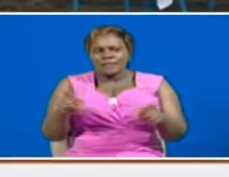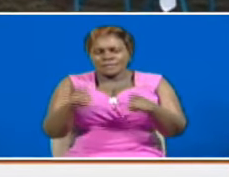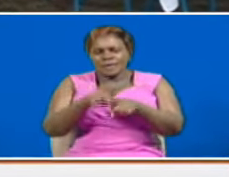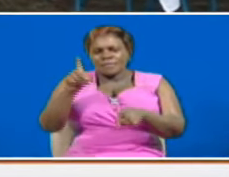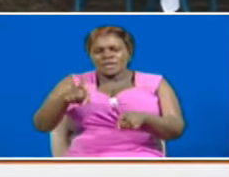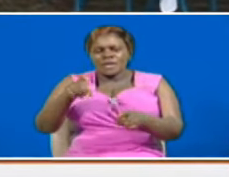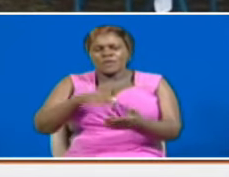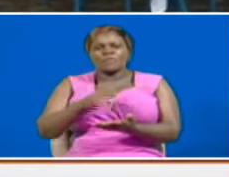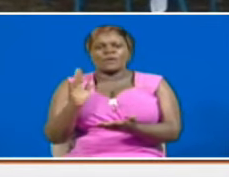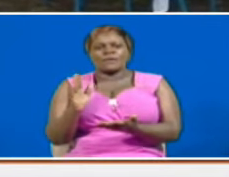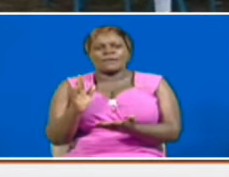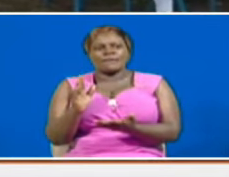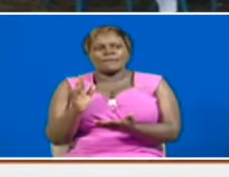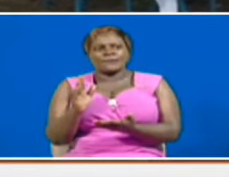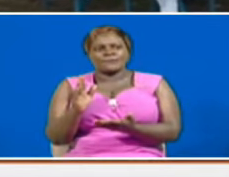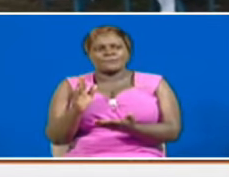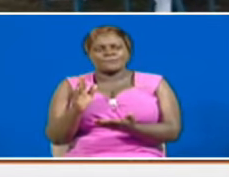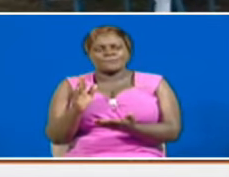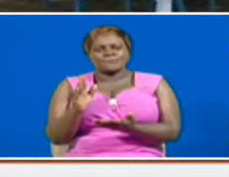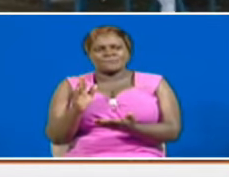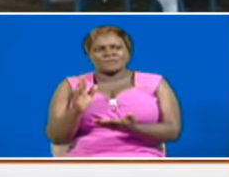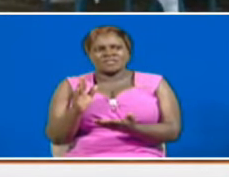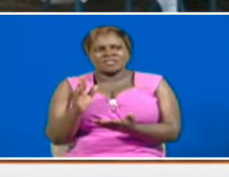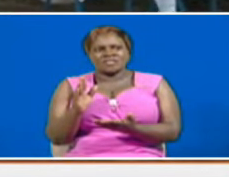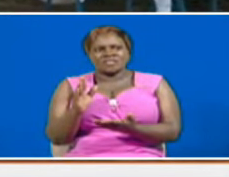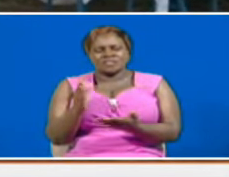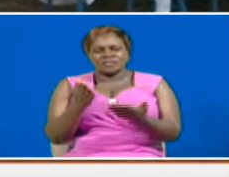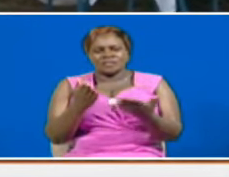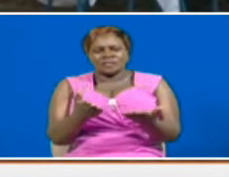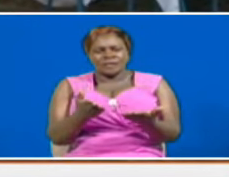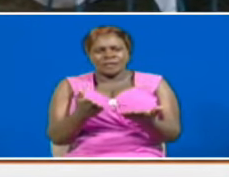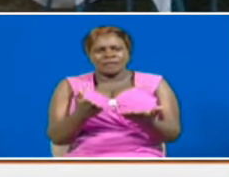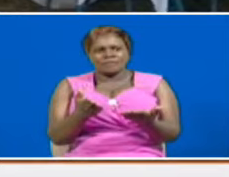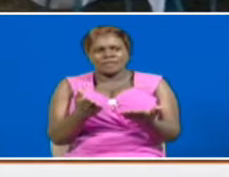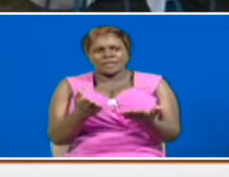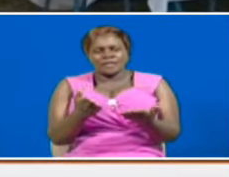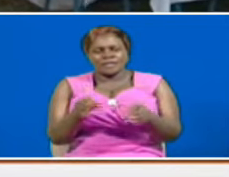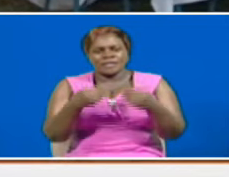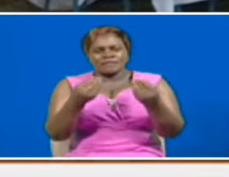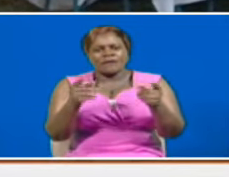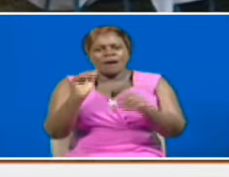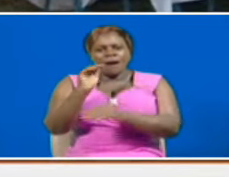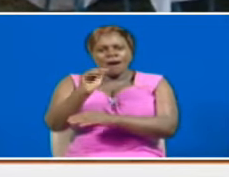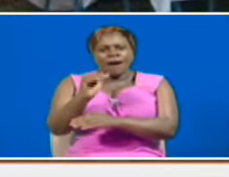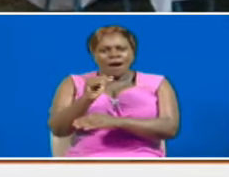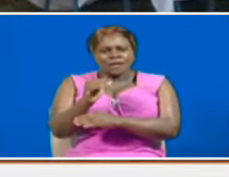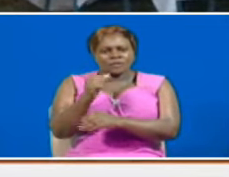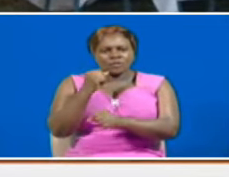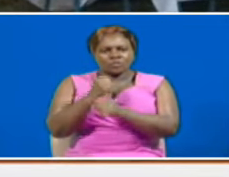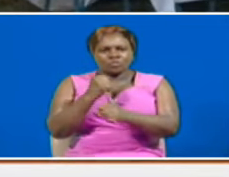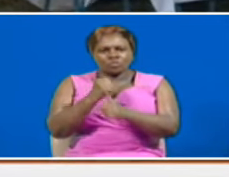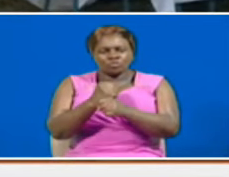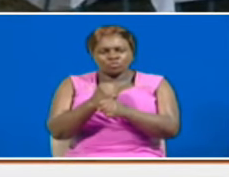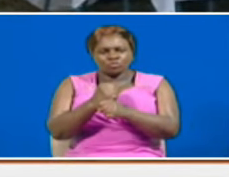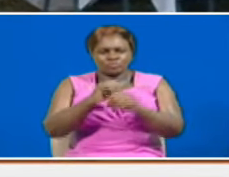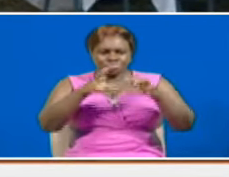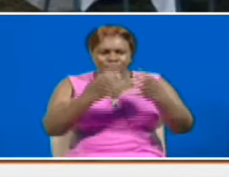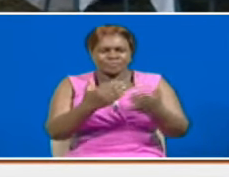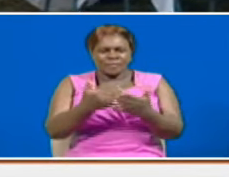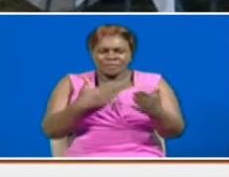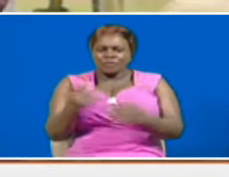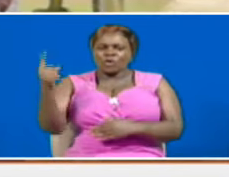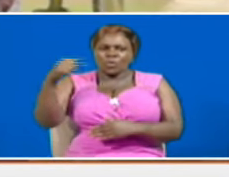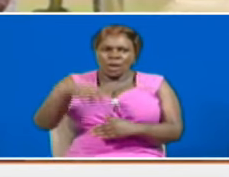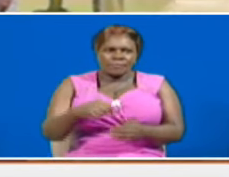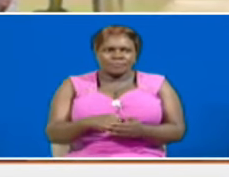more rehabilitation, which would be training, an opportunity to be socialized. And then we actually do adoptions. So people come